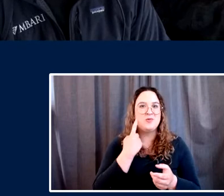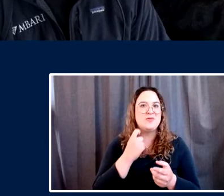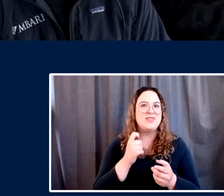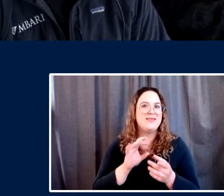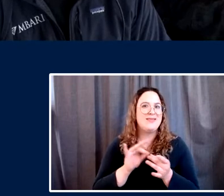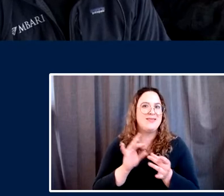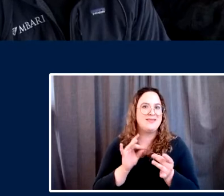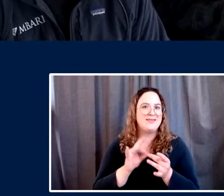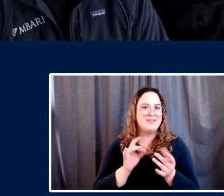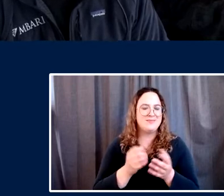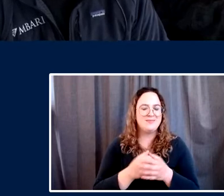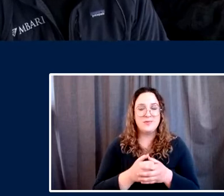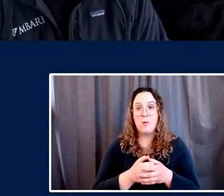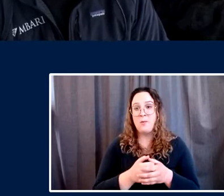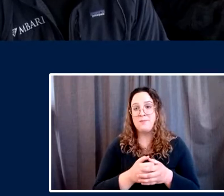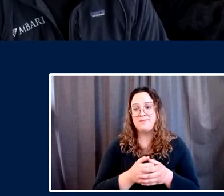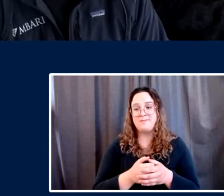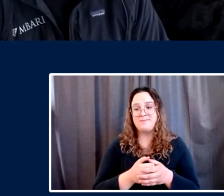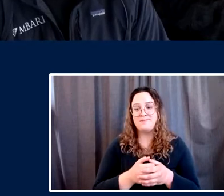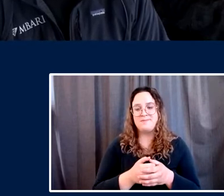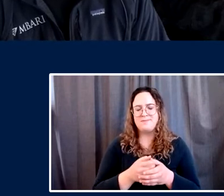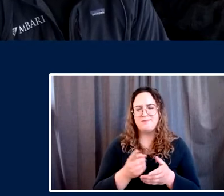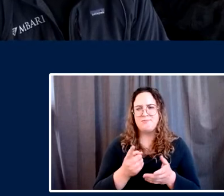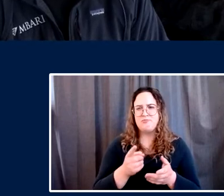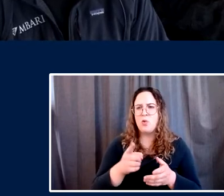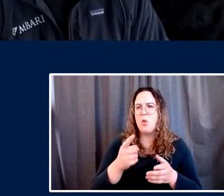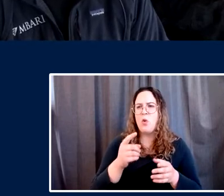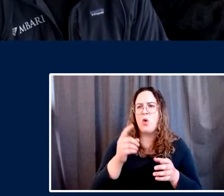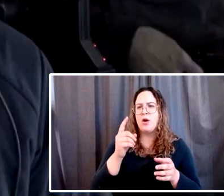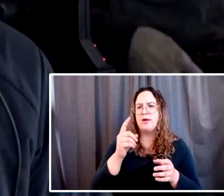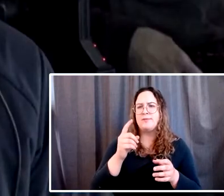a day in the life of an ROV pilot look like?